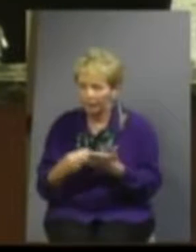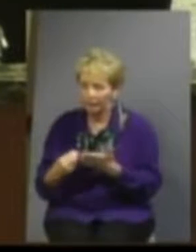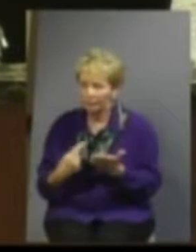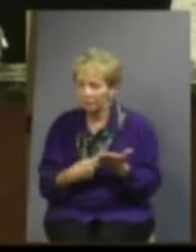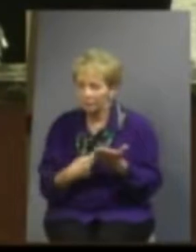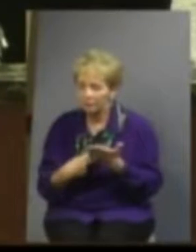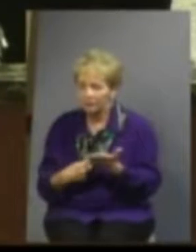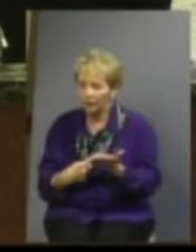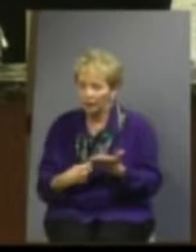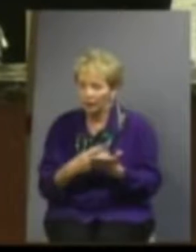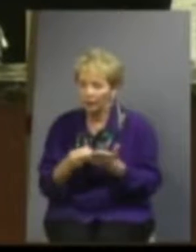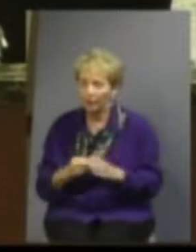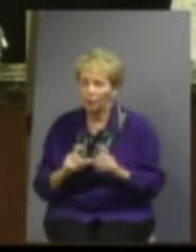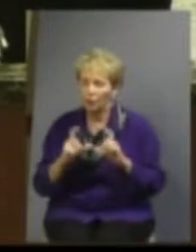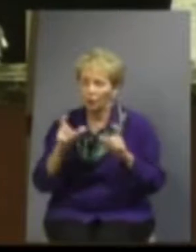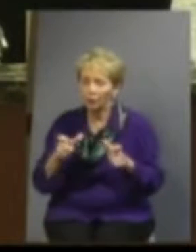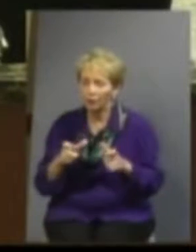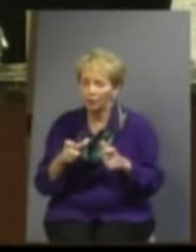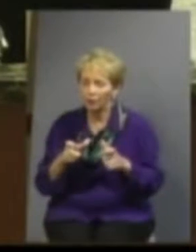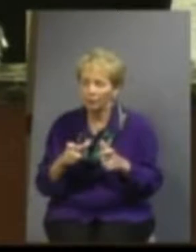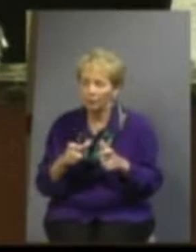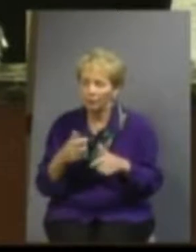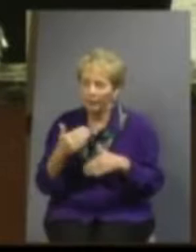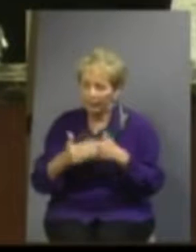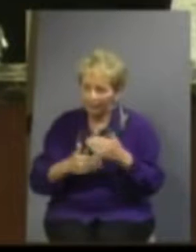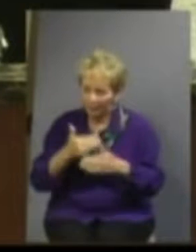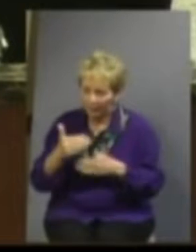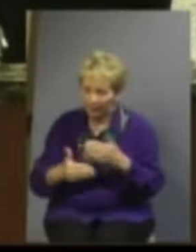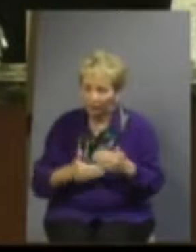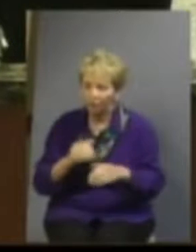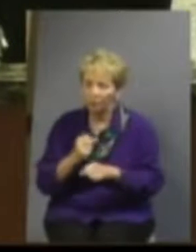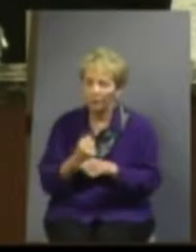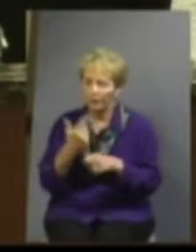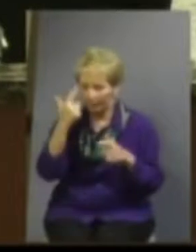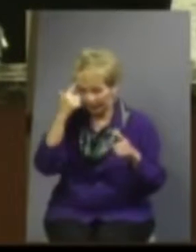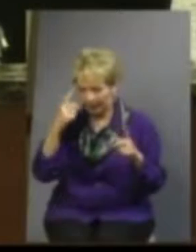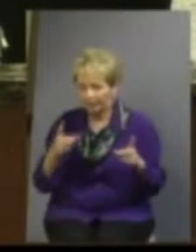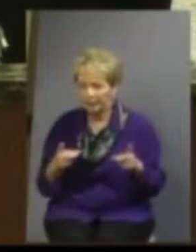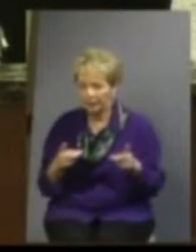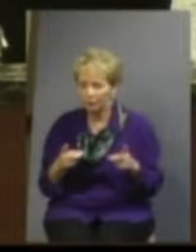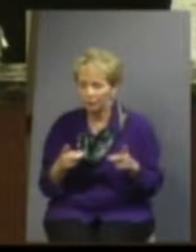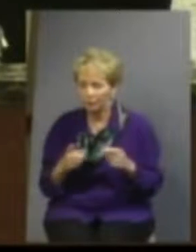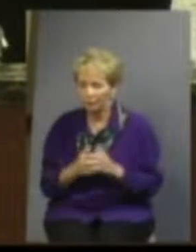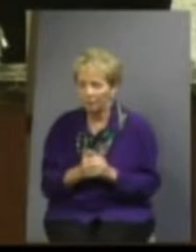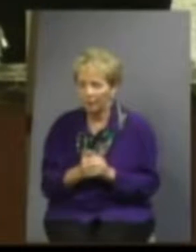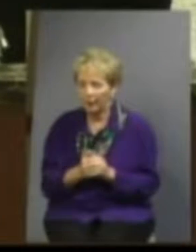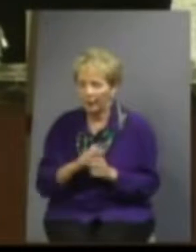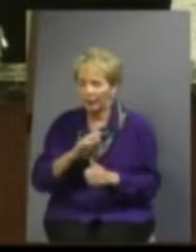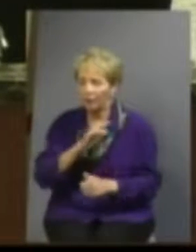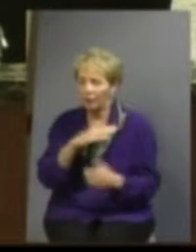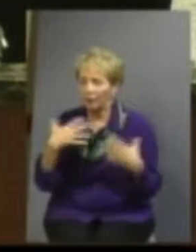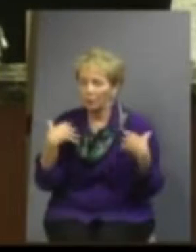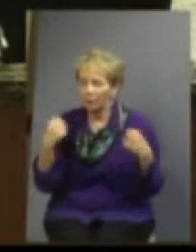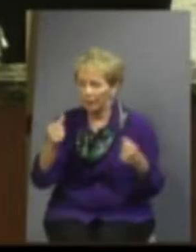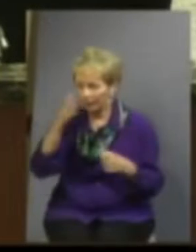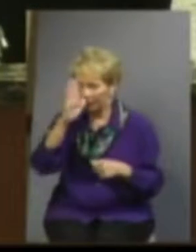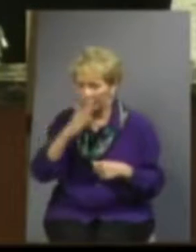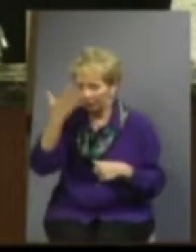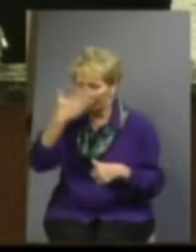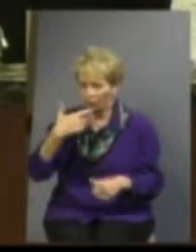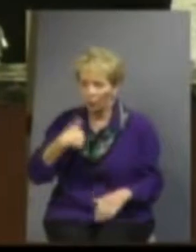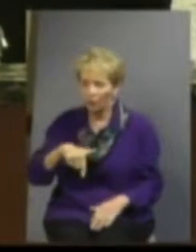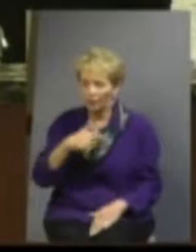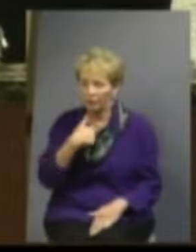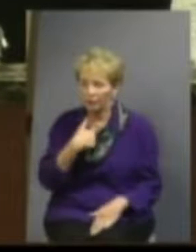discussion. And grant generosity and kindness in making decisions. Almighty God, keep before us